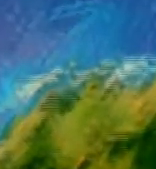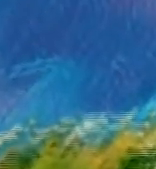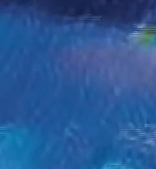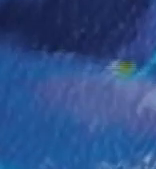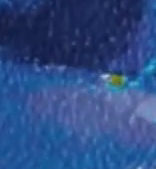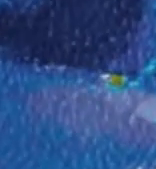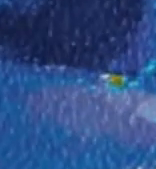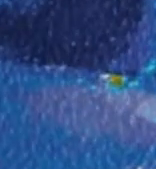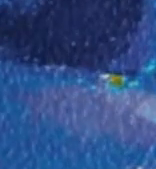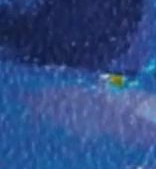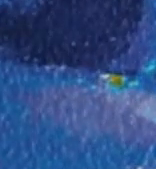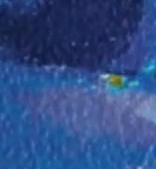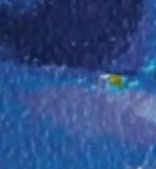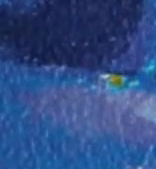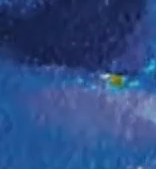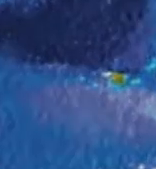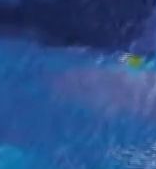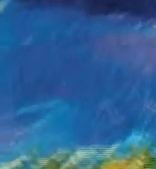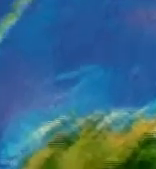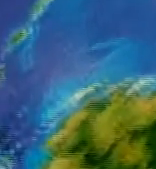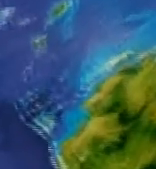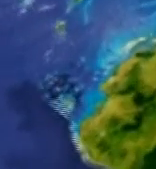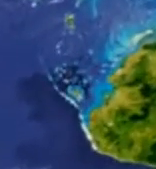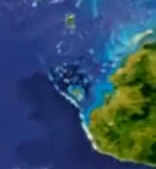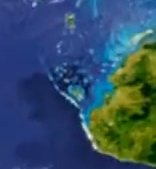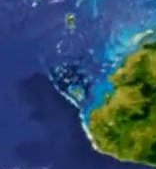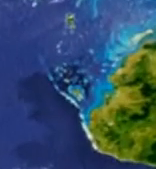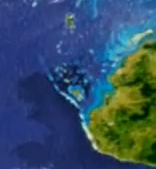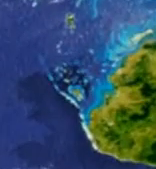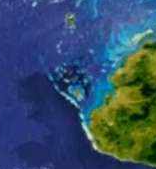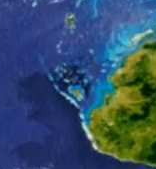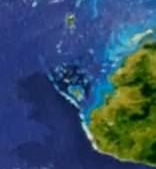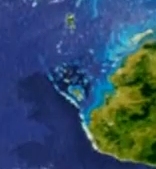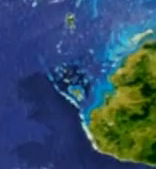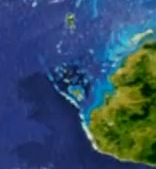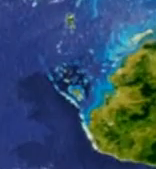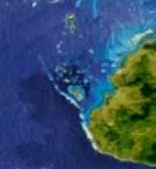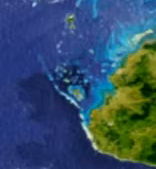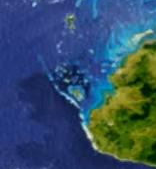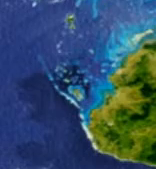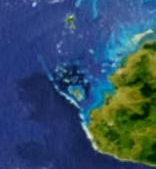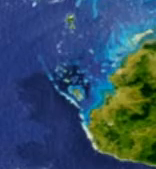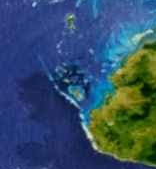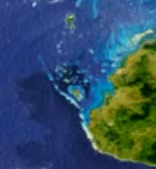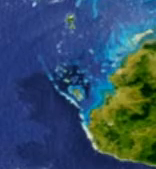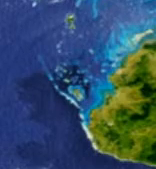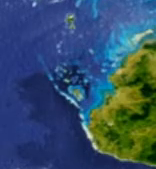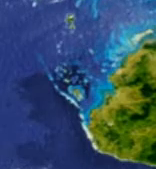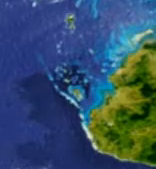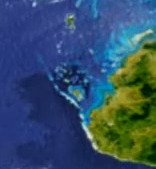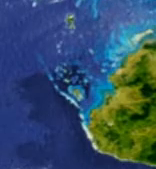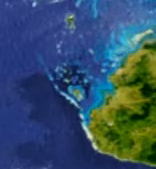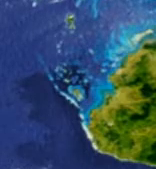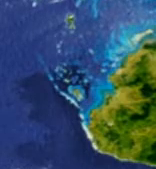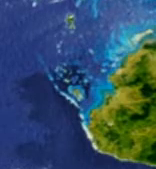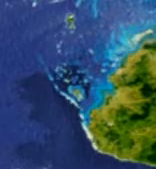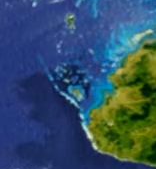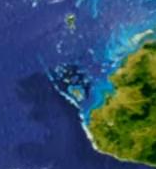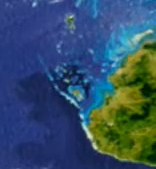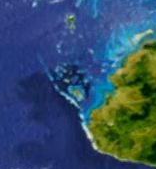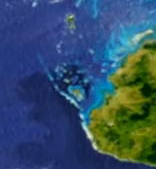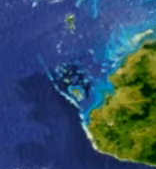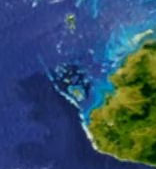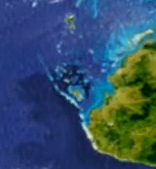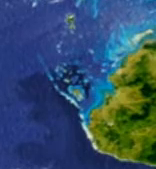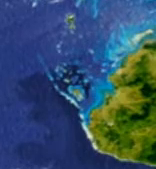northwest swells. Turning to the tides, the next low tide is at 7:04 tomorrow morning,